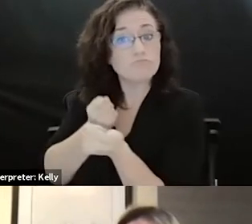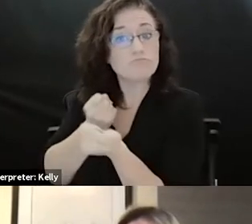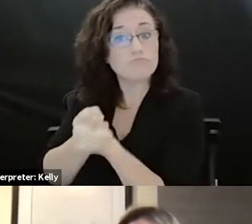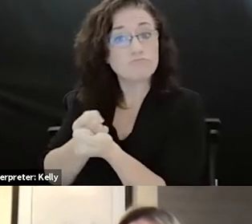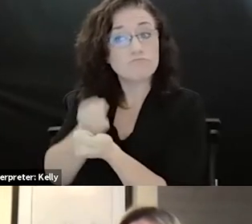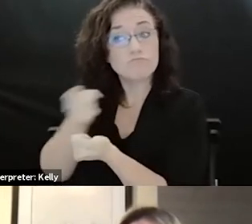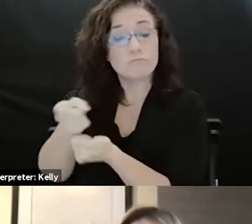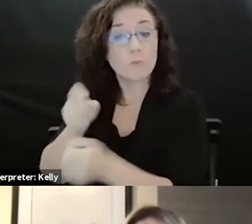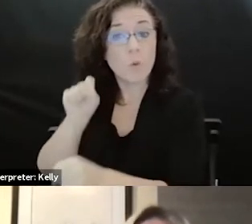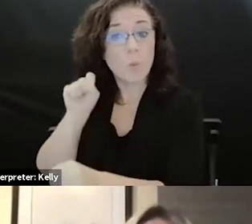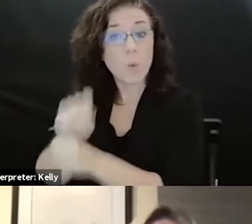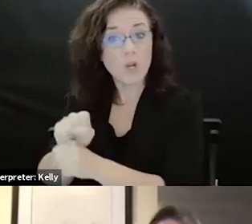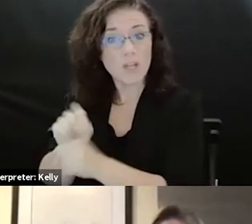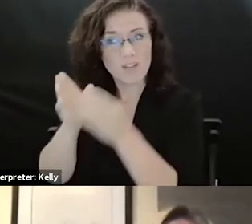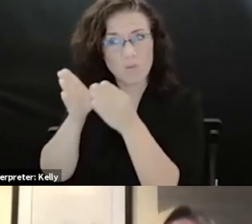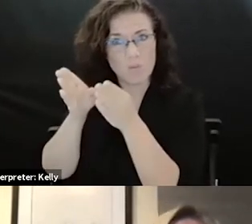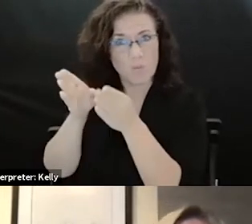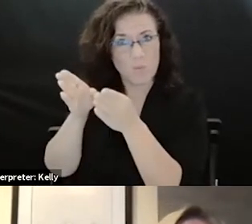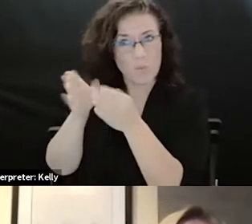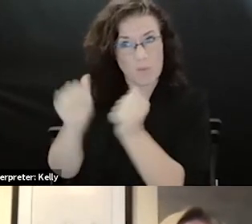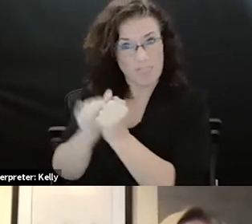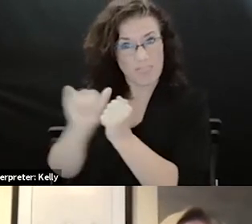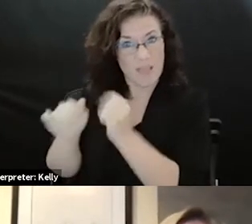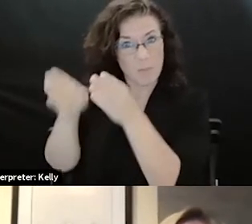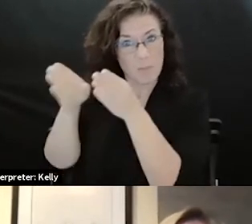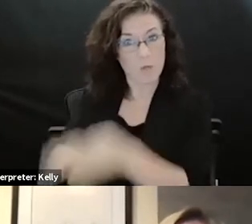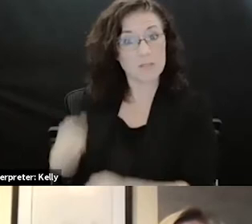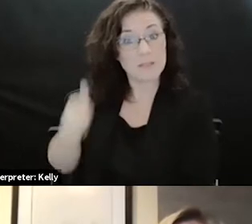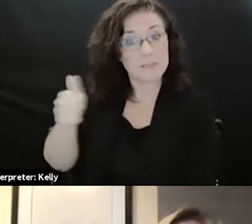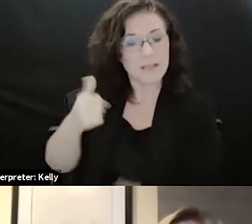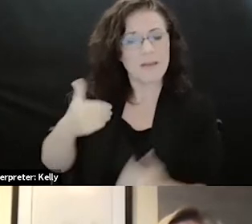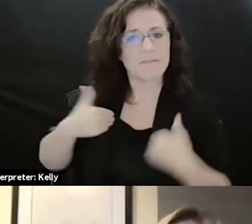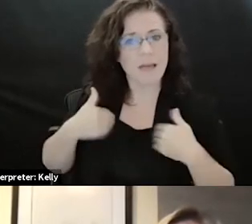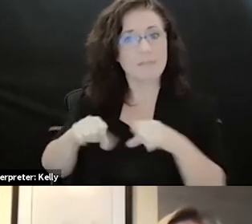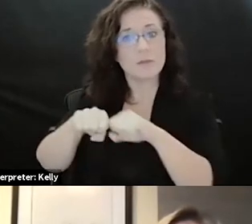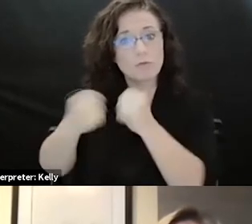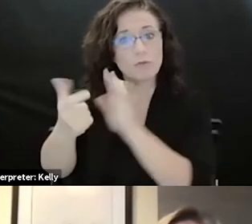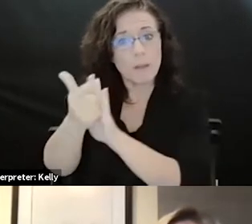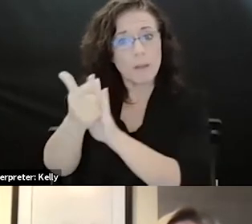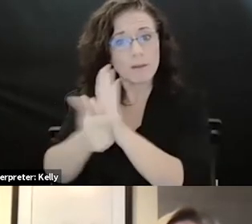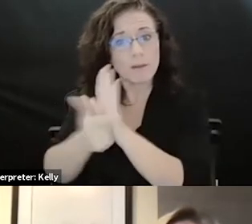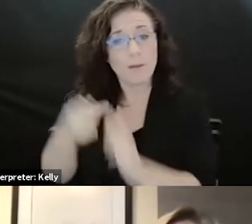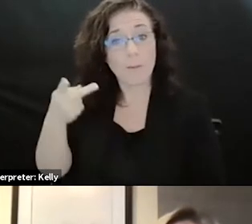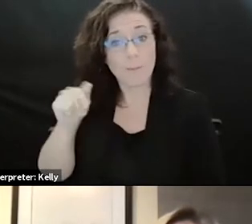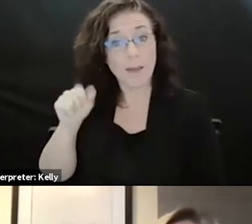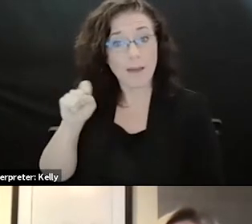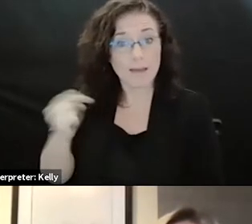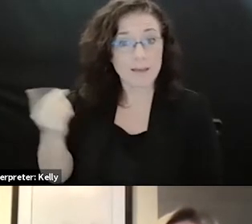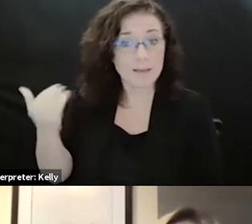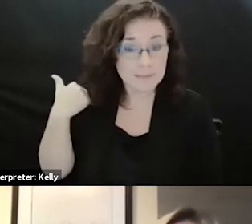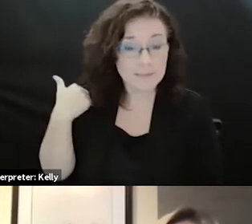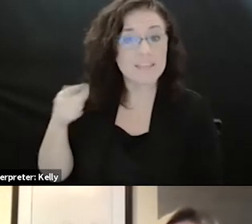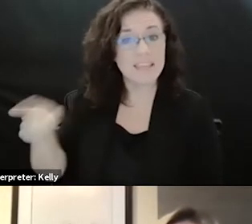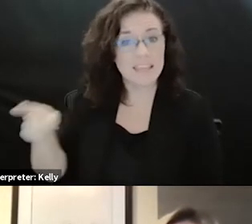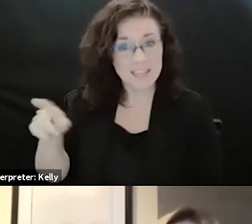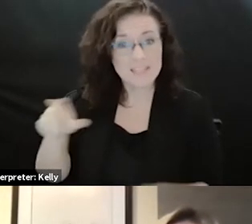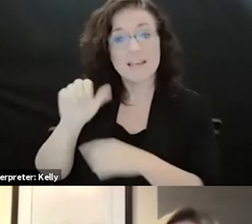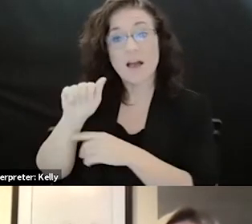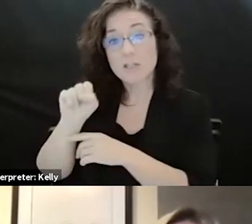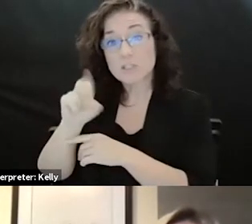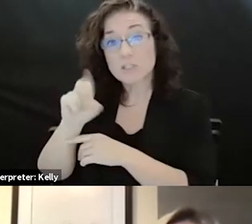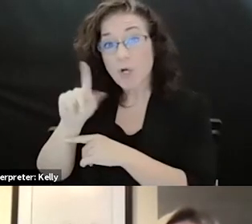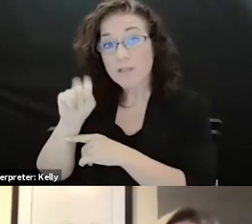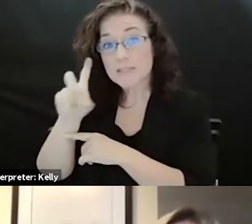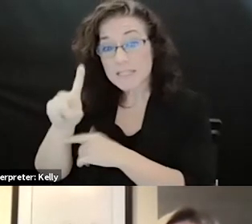with a person that we know has a criminal past and has assaulted students or at least one student for sure that we know of